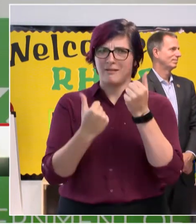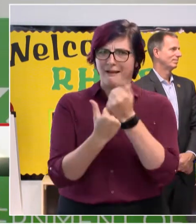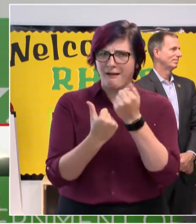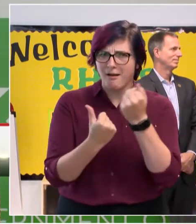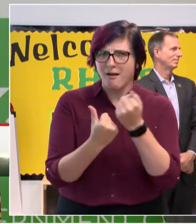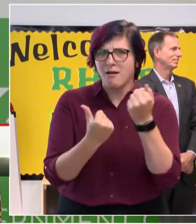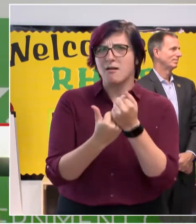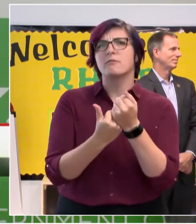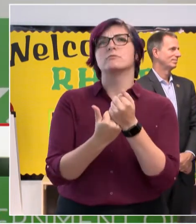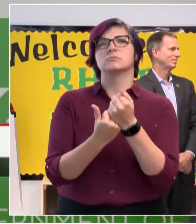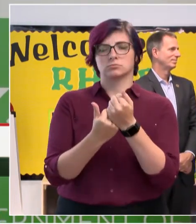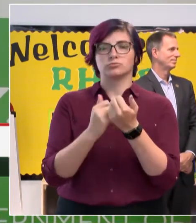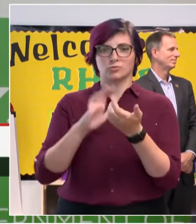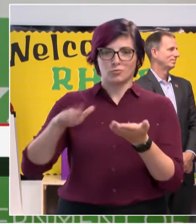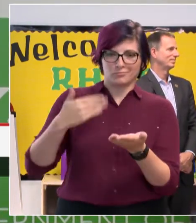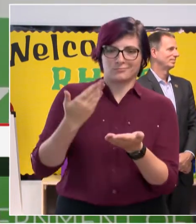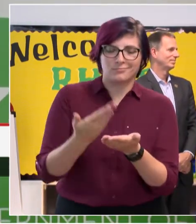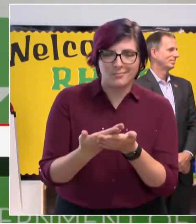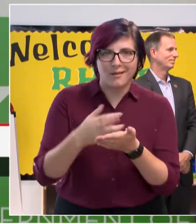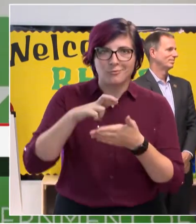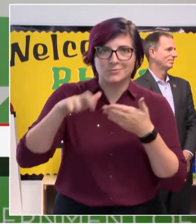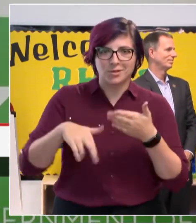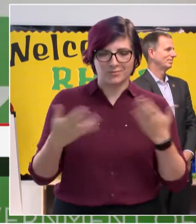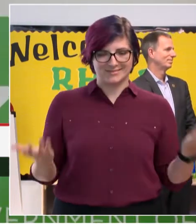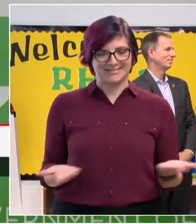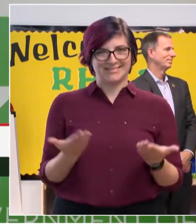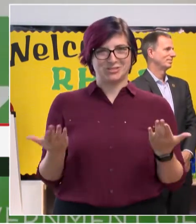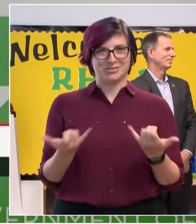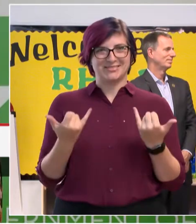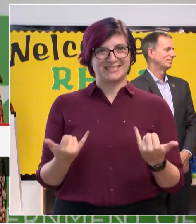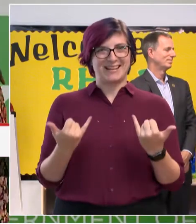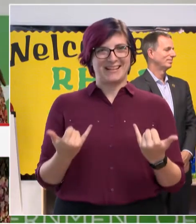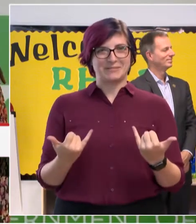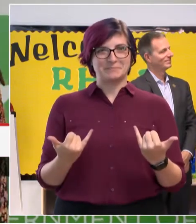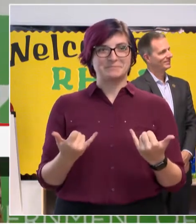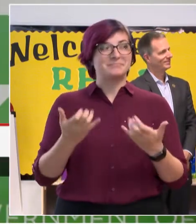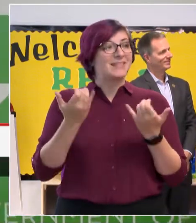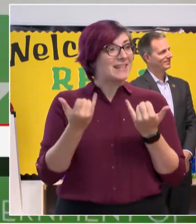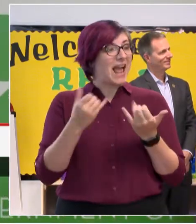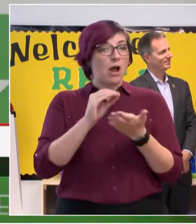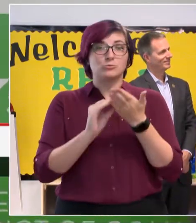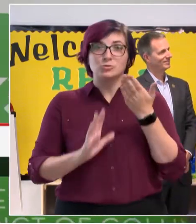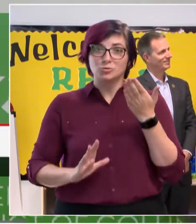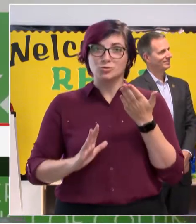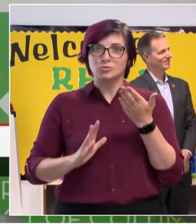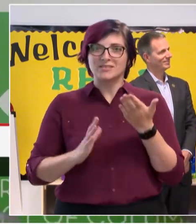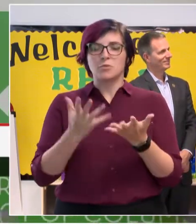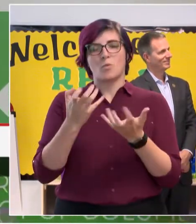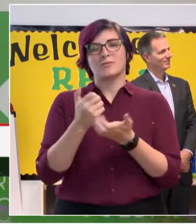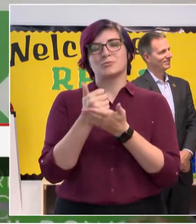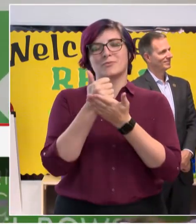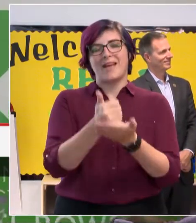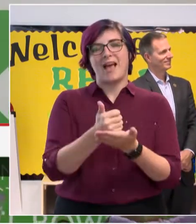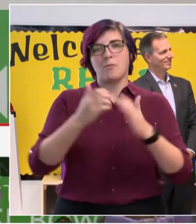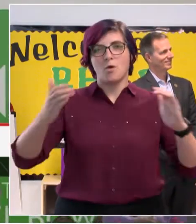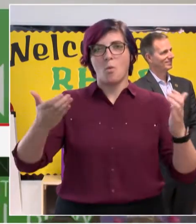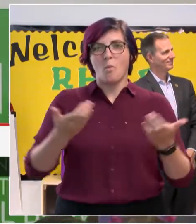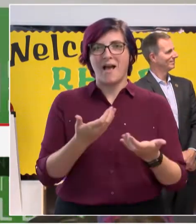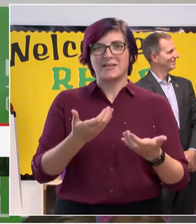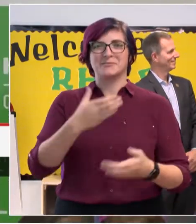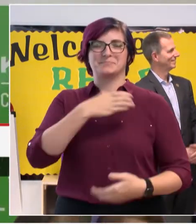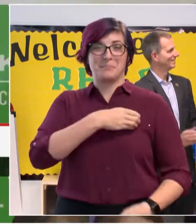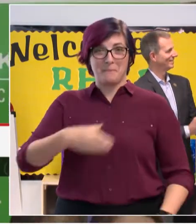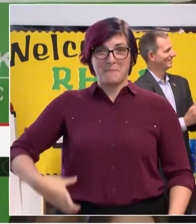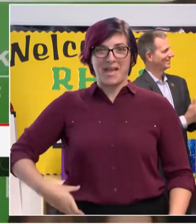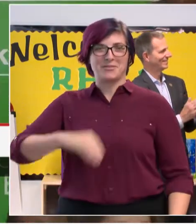has brought us here today. On that note, I'd like to join with our students to help us welcome our esteemed Mayor, Mayor